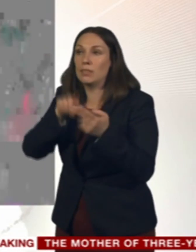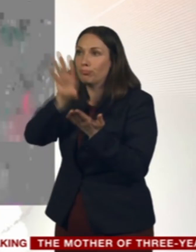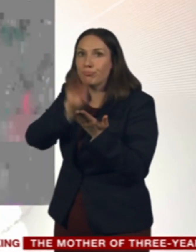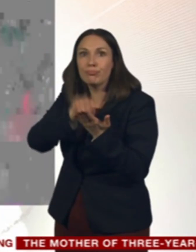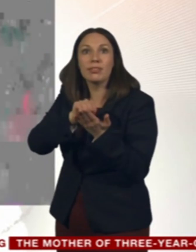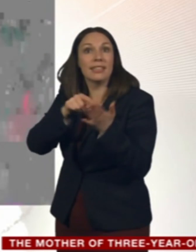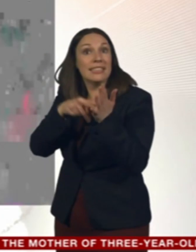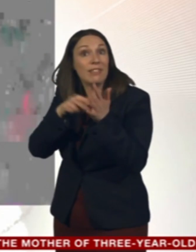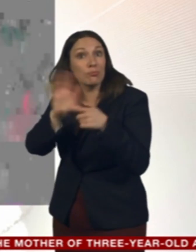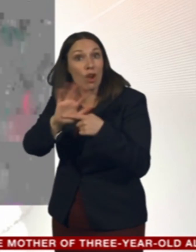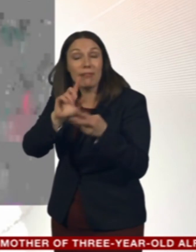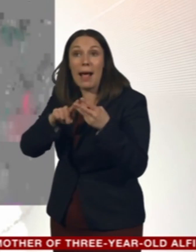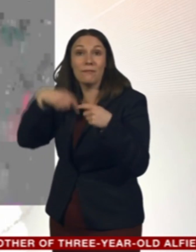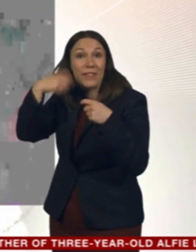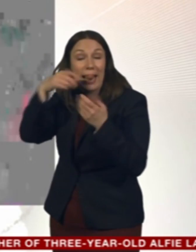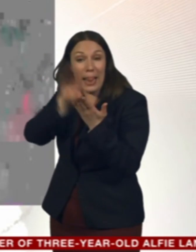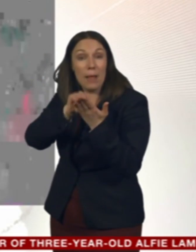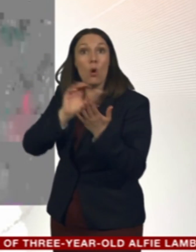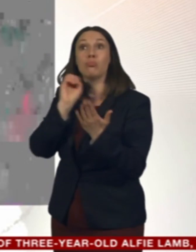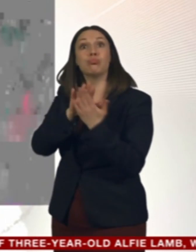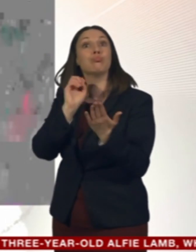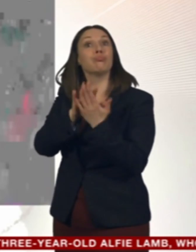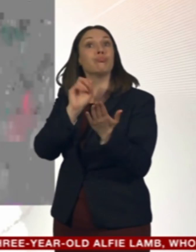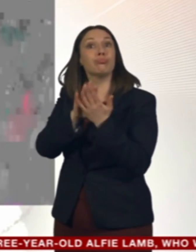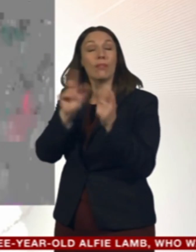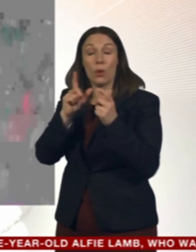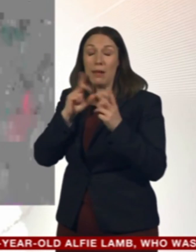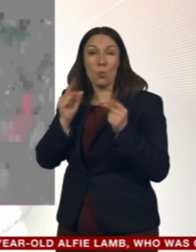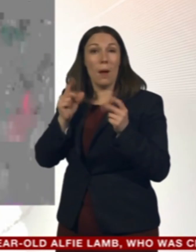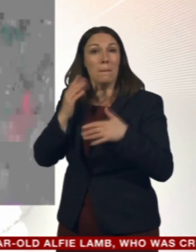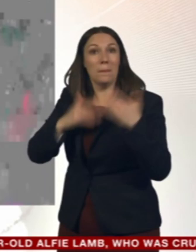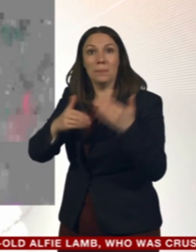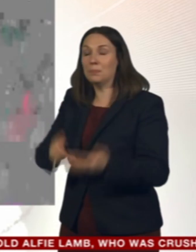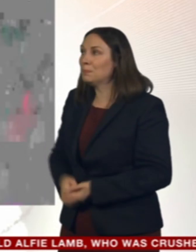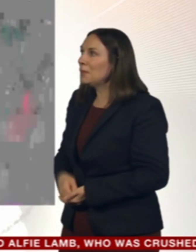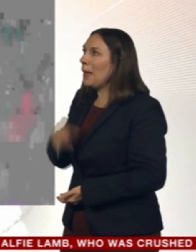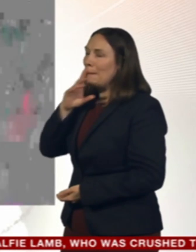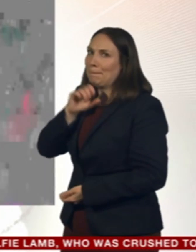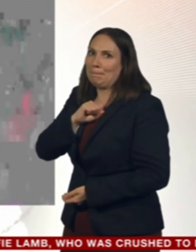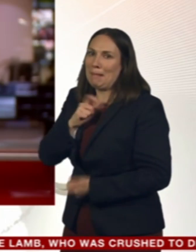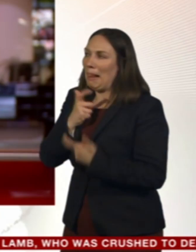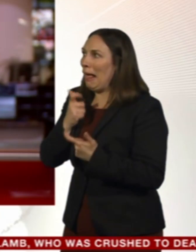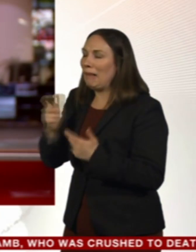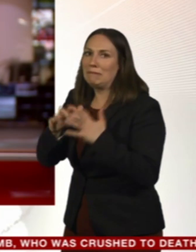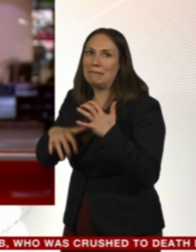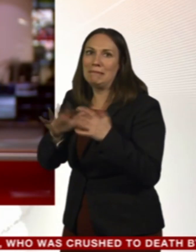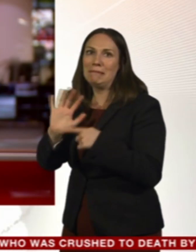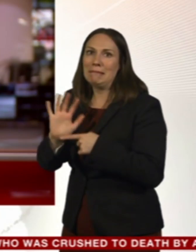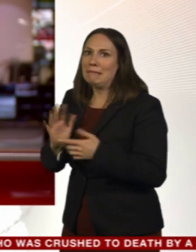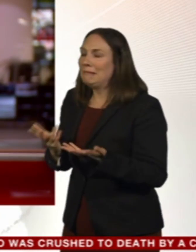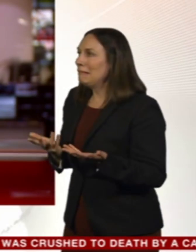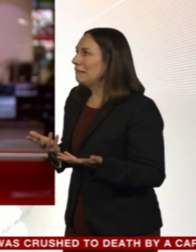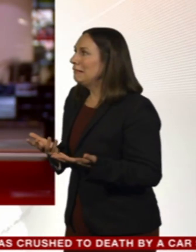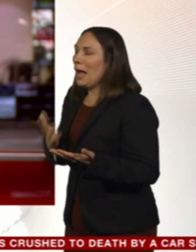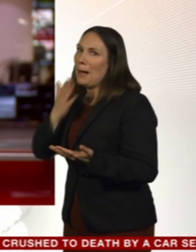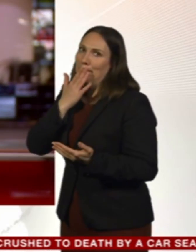and putting photos on social media, we could do that almost instantaneously. So still only available in a few places at the moment, but it's going to be... Okay, Sarah, I'm